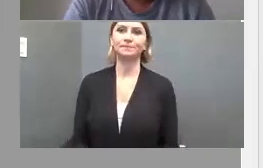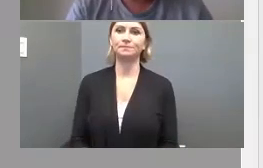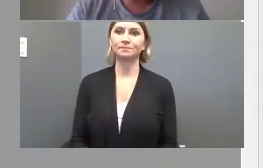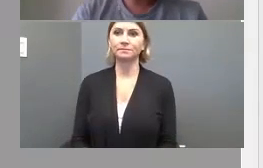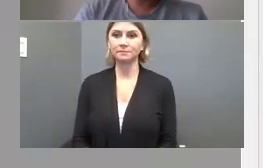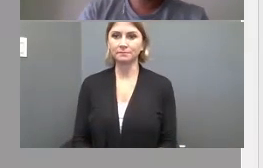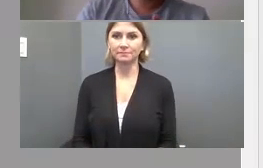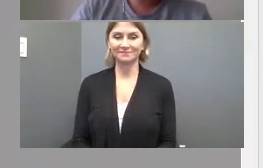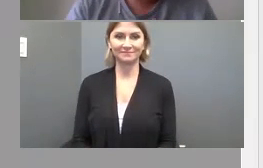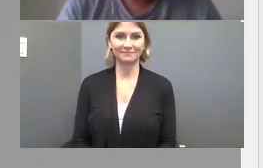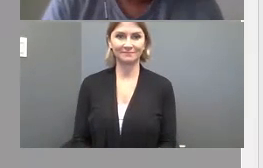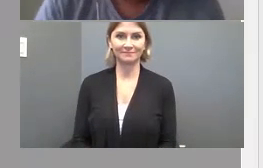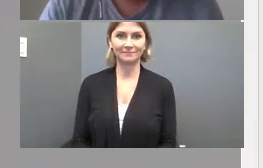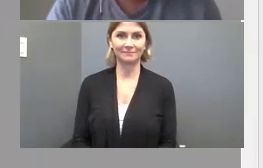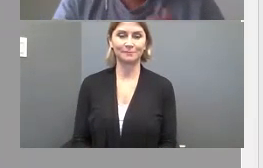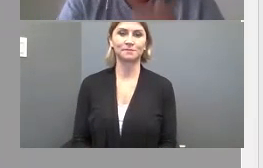Okay.